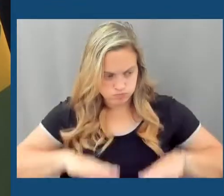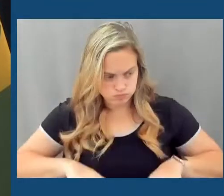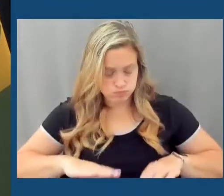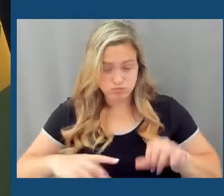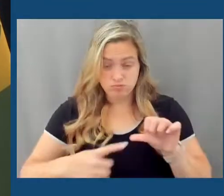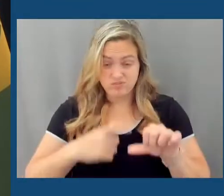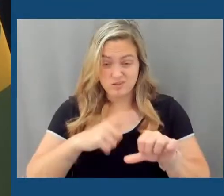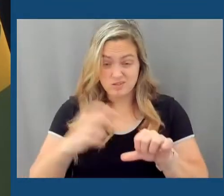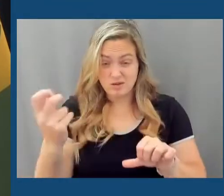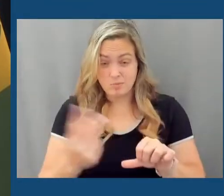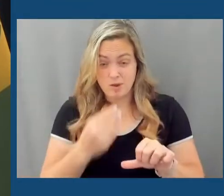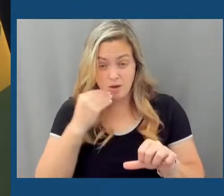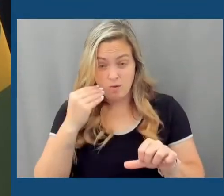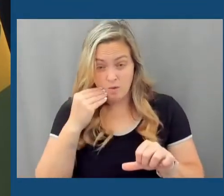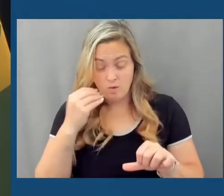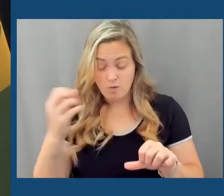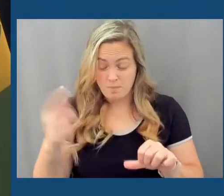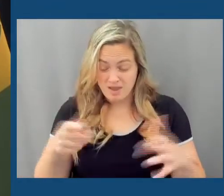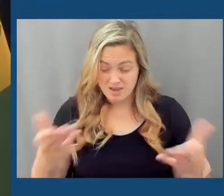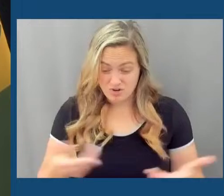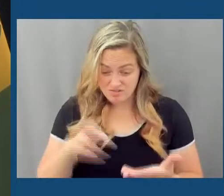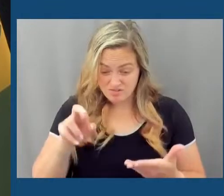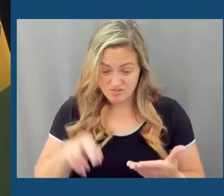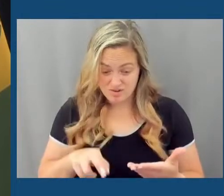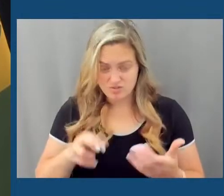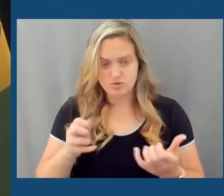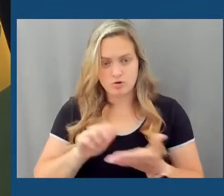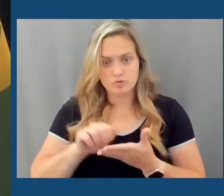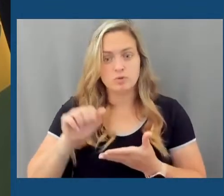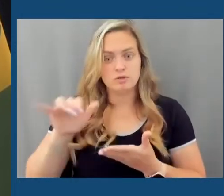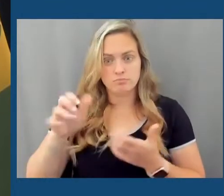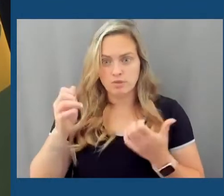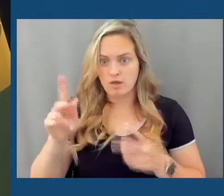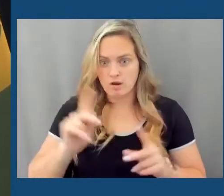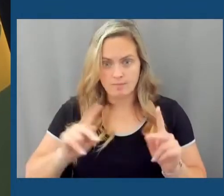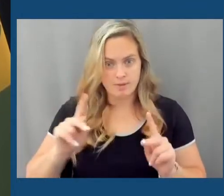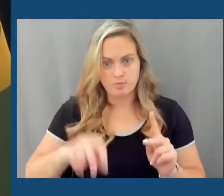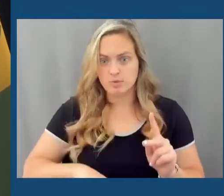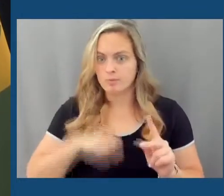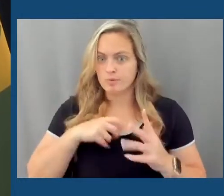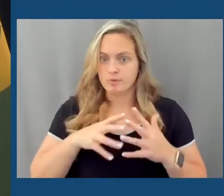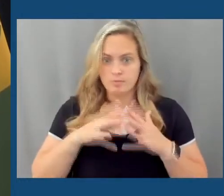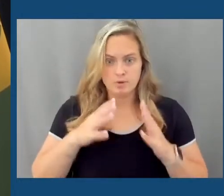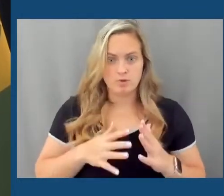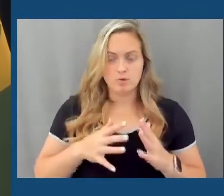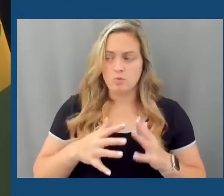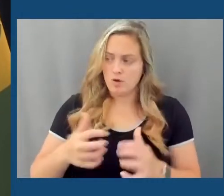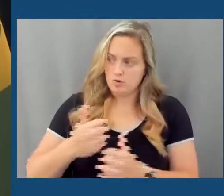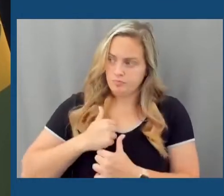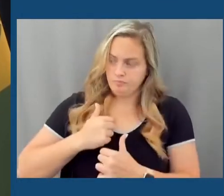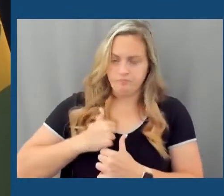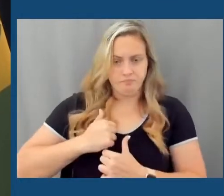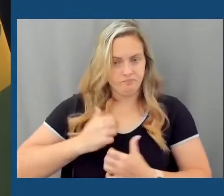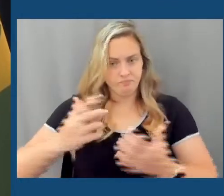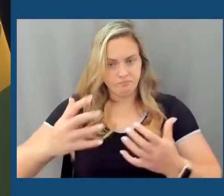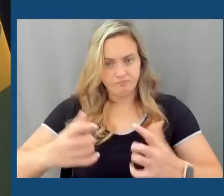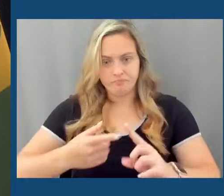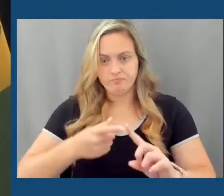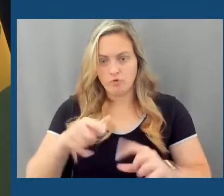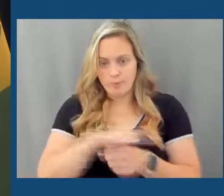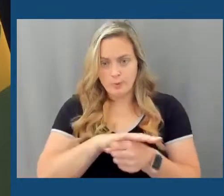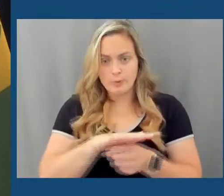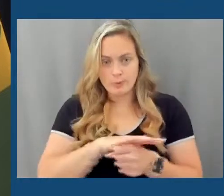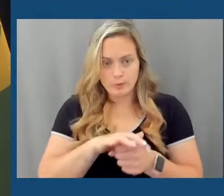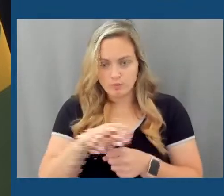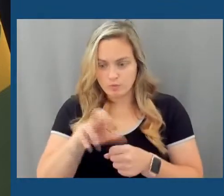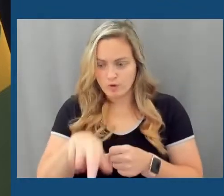time coming off the plane back home, because we send a lot of people are proud Americans, and they want to serve their country. They come from our rural areas, the